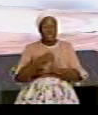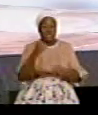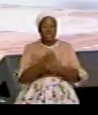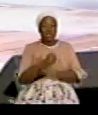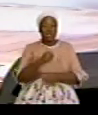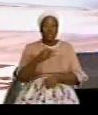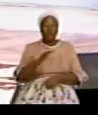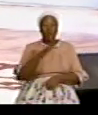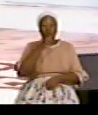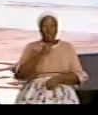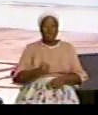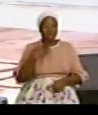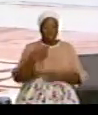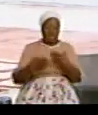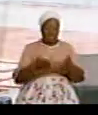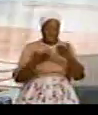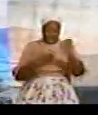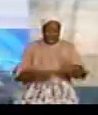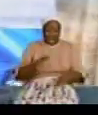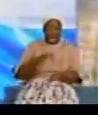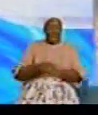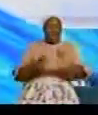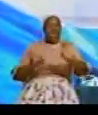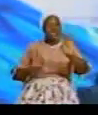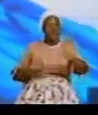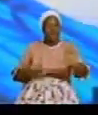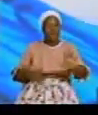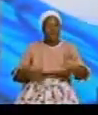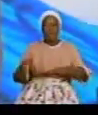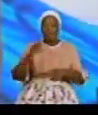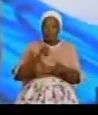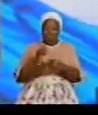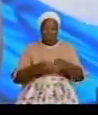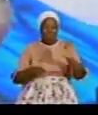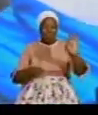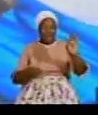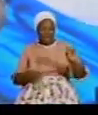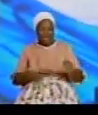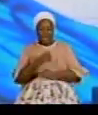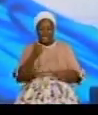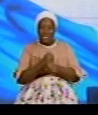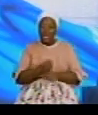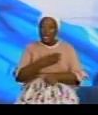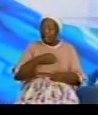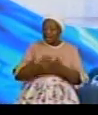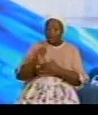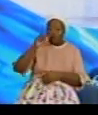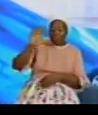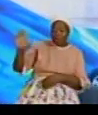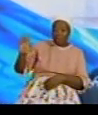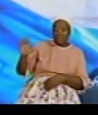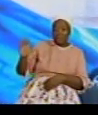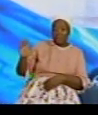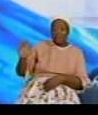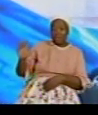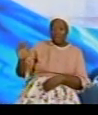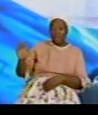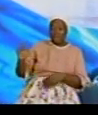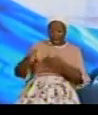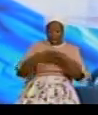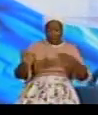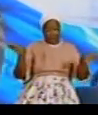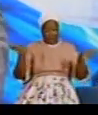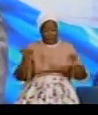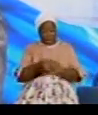die at 85, might die at 90. And the woman, after marrying